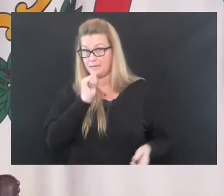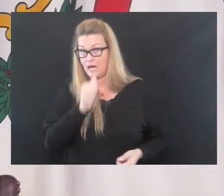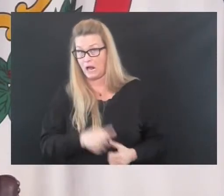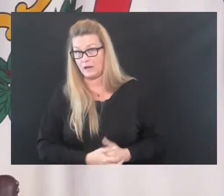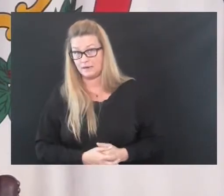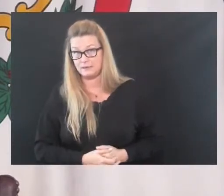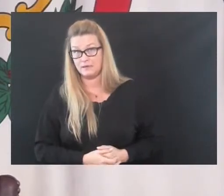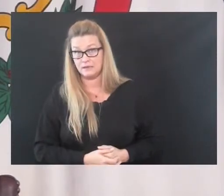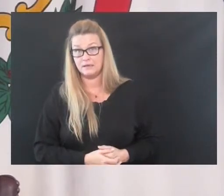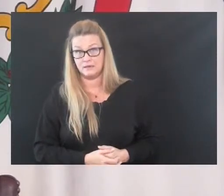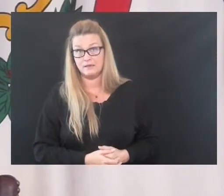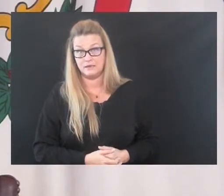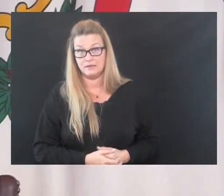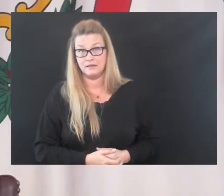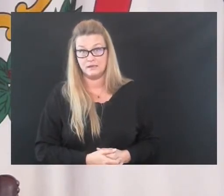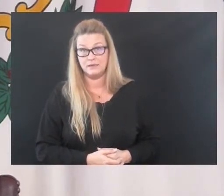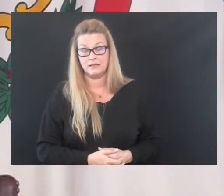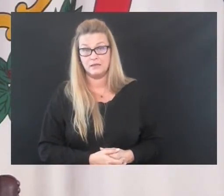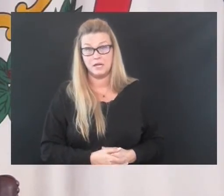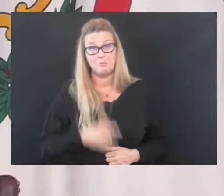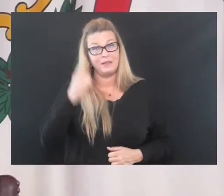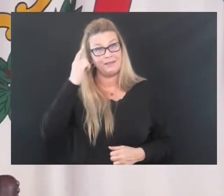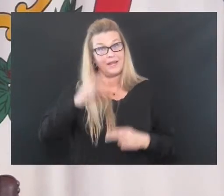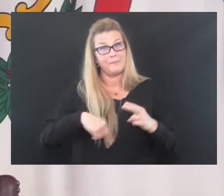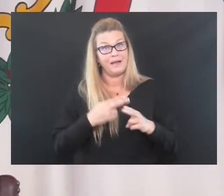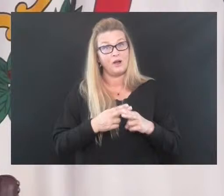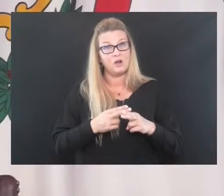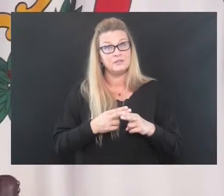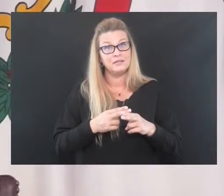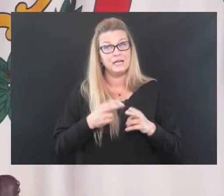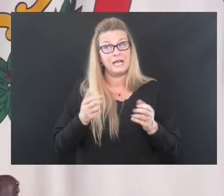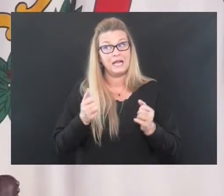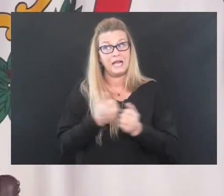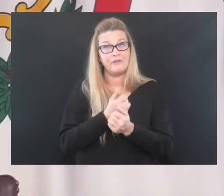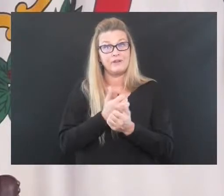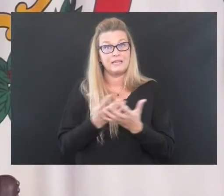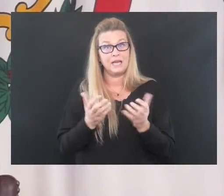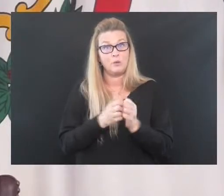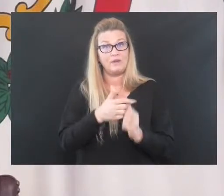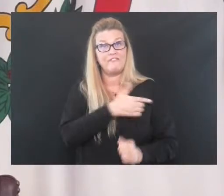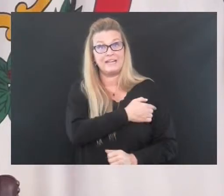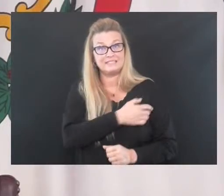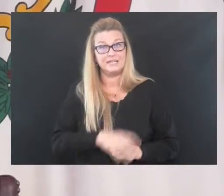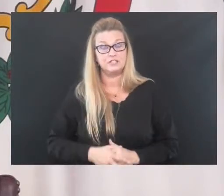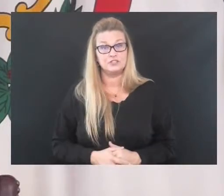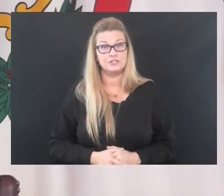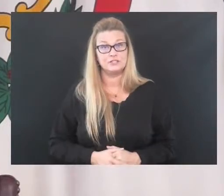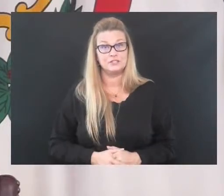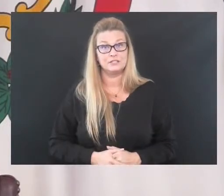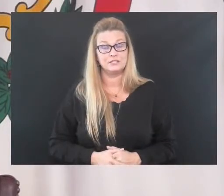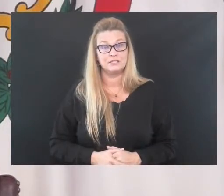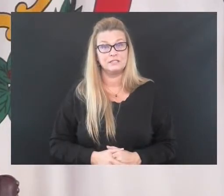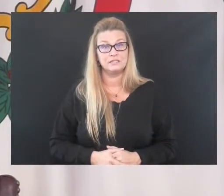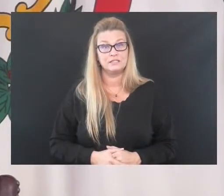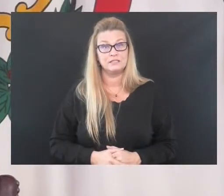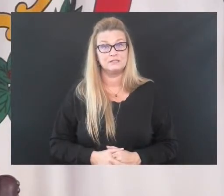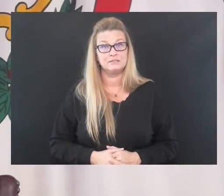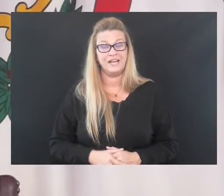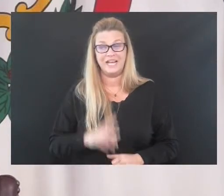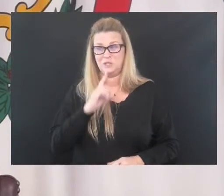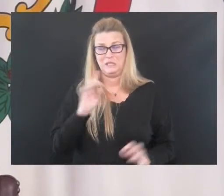Maybe you won't. Think about the downside of the vaccination. It's next to